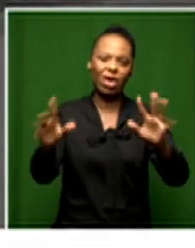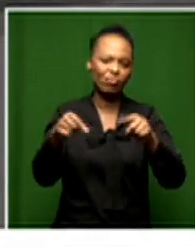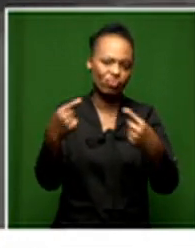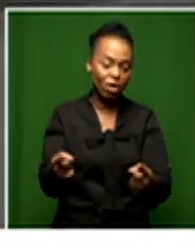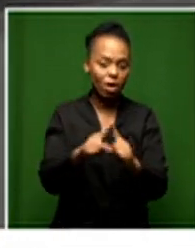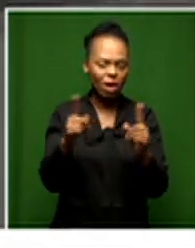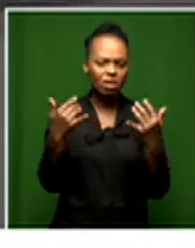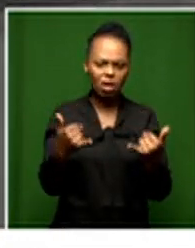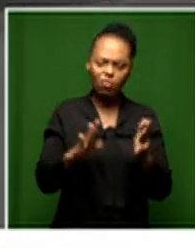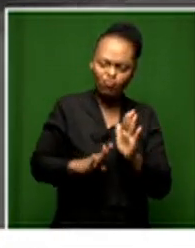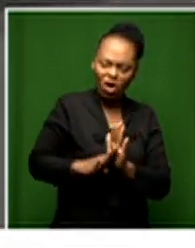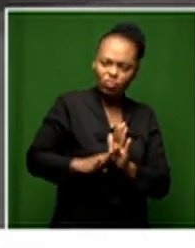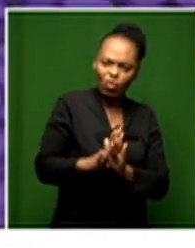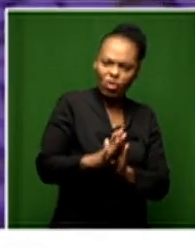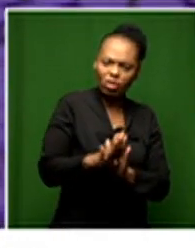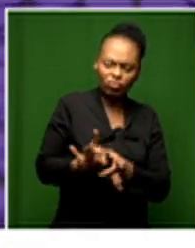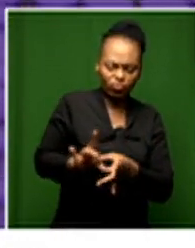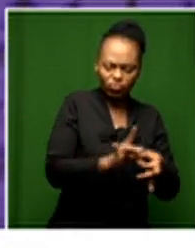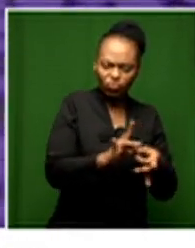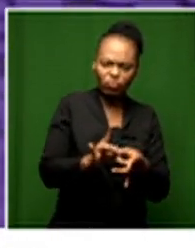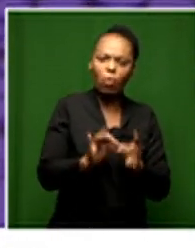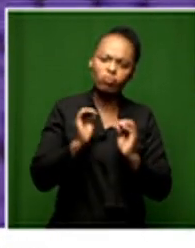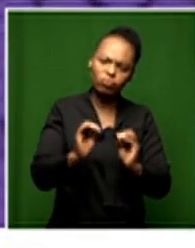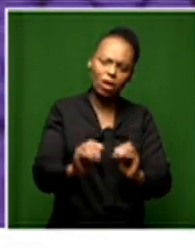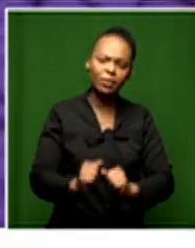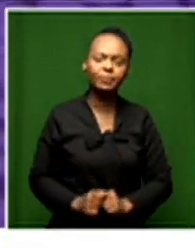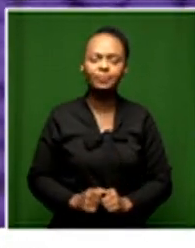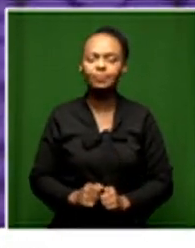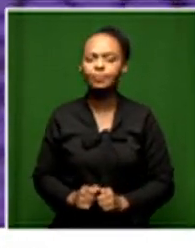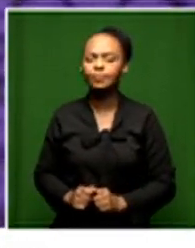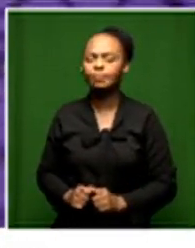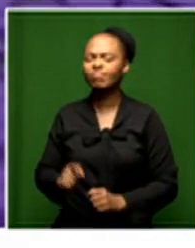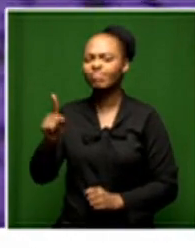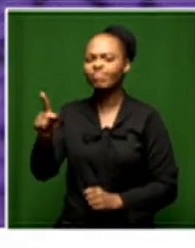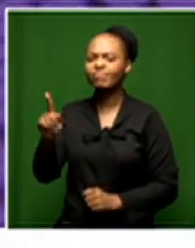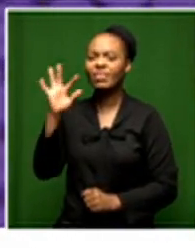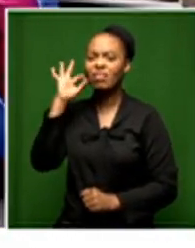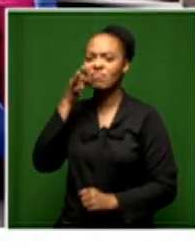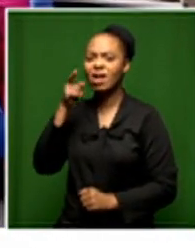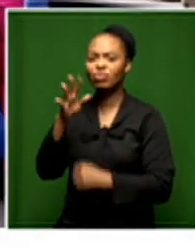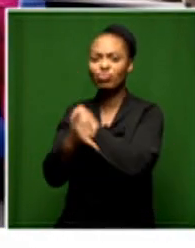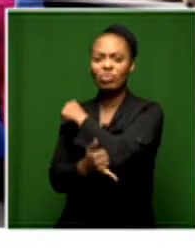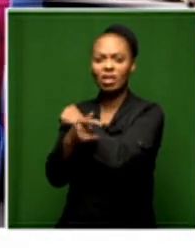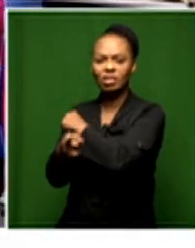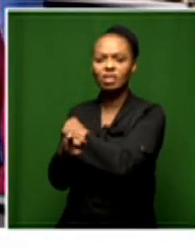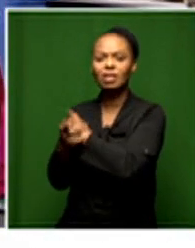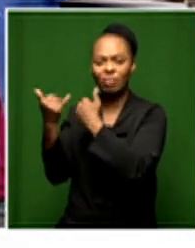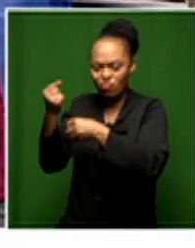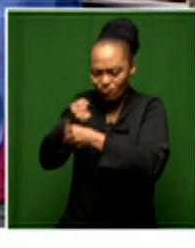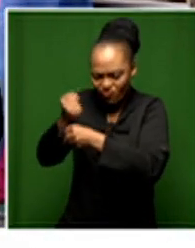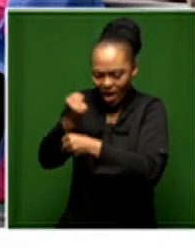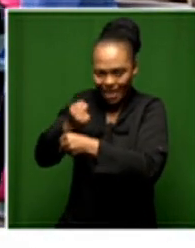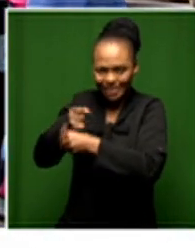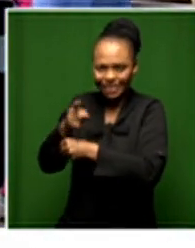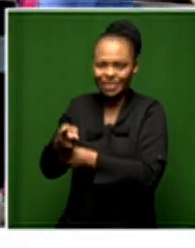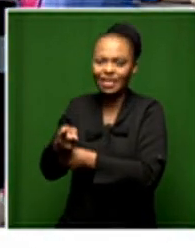we are making a lot of progress together. Now, Ambassador, France is, of course, a Covax donor country,